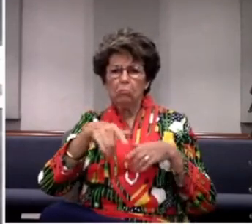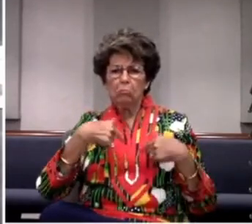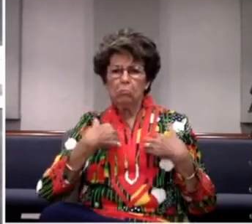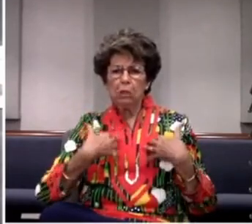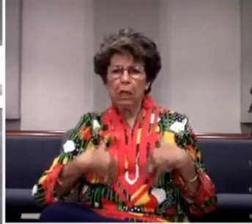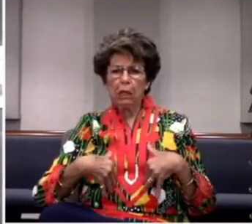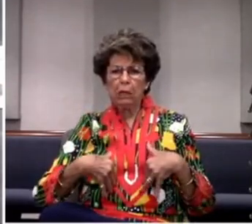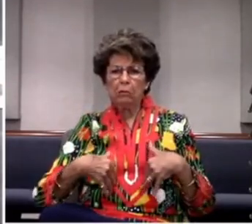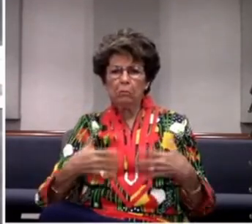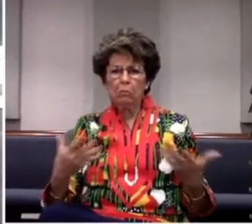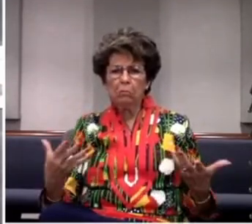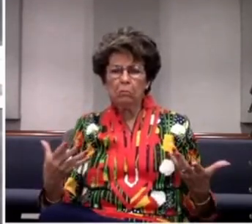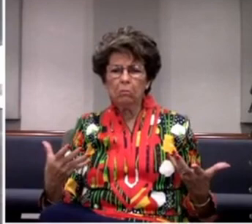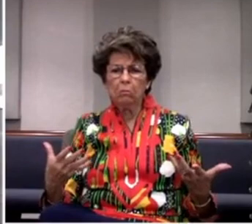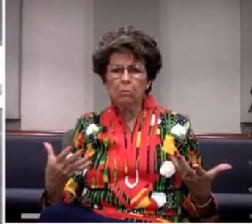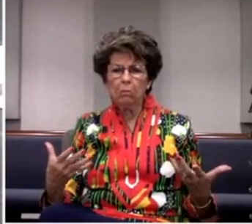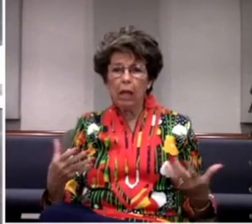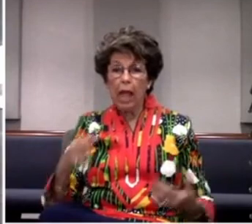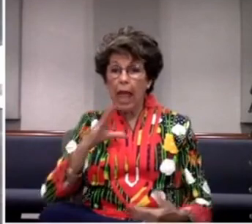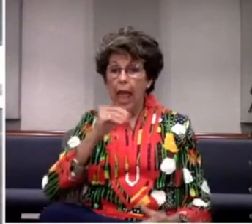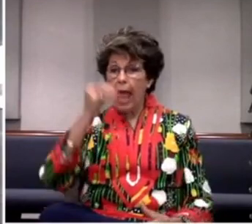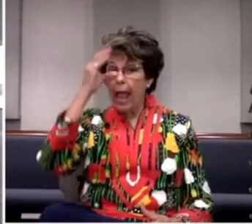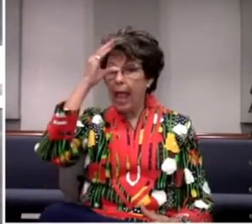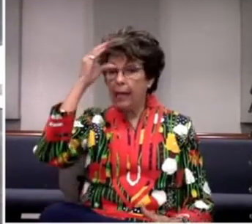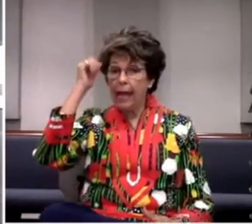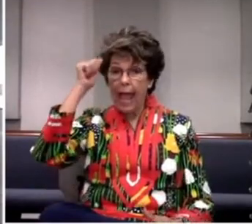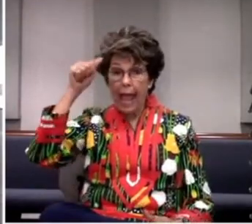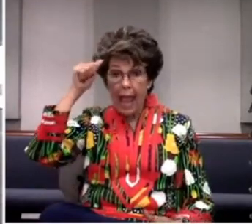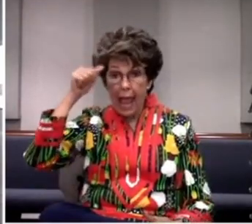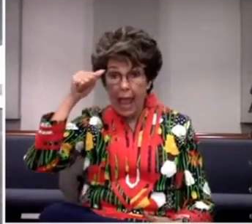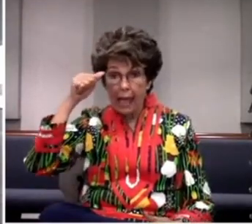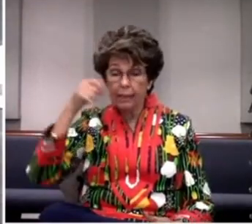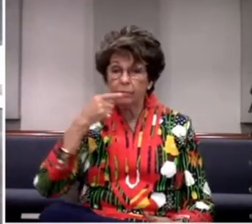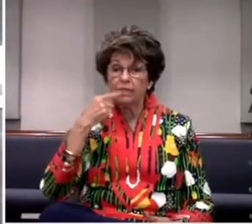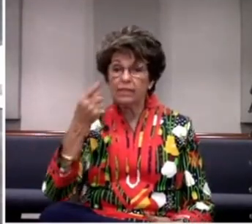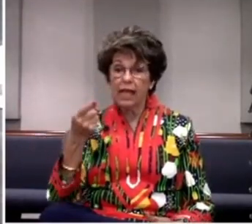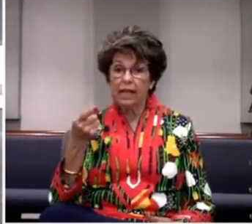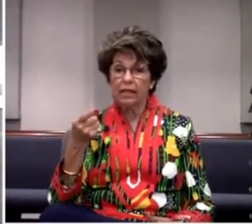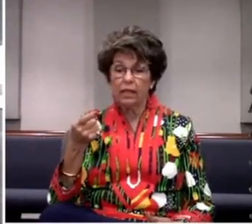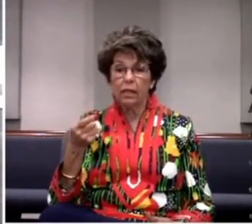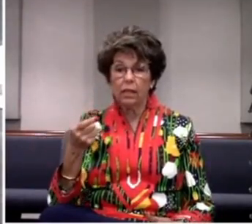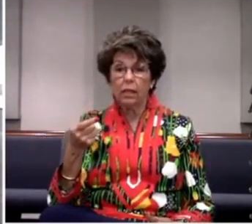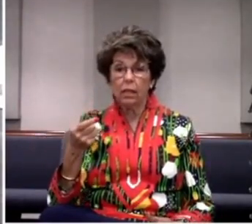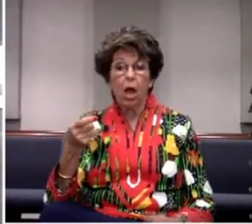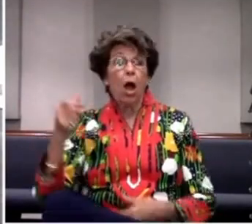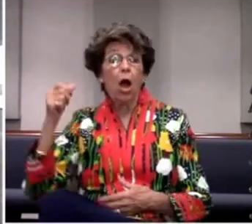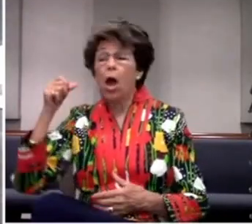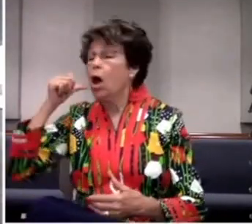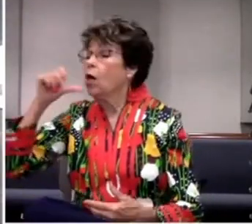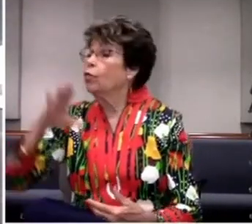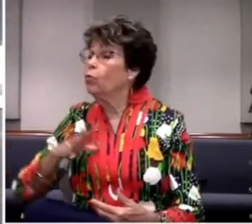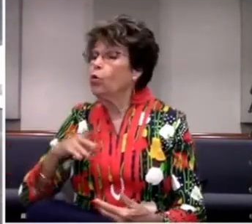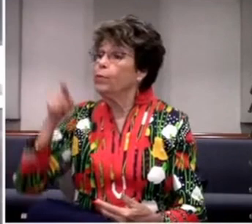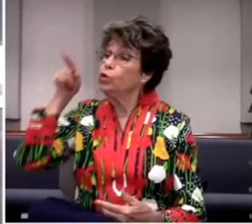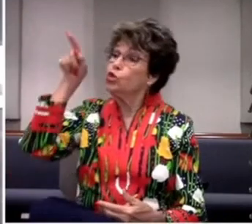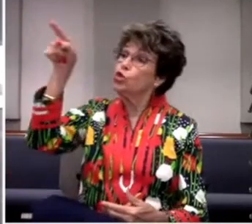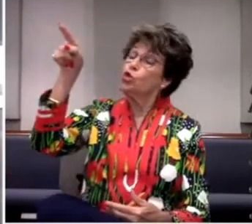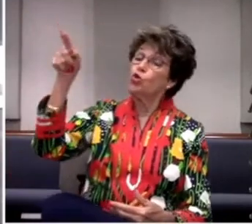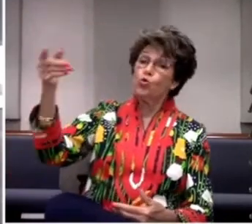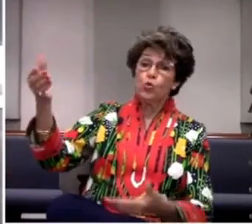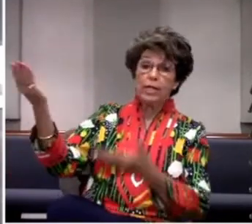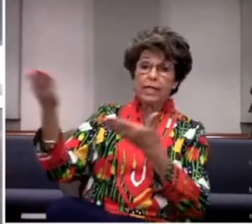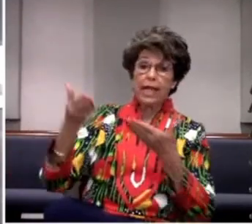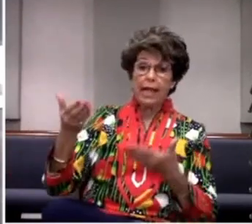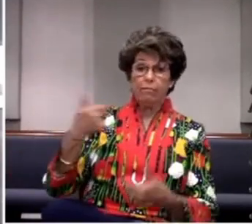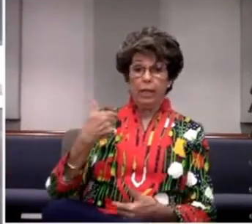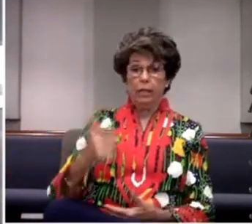eat? And the man said, the woman thou gavest me.